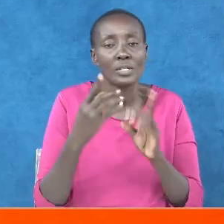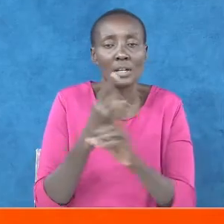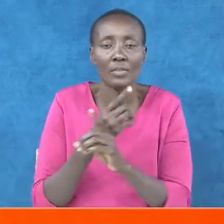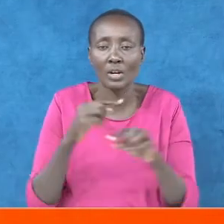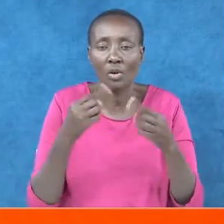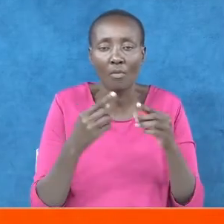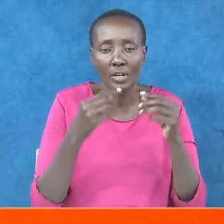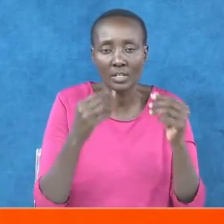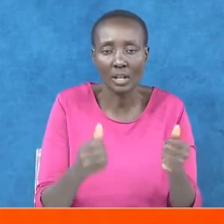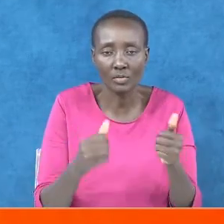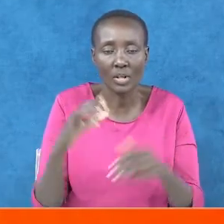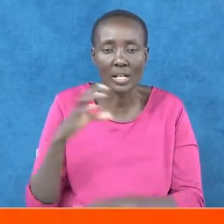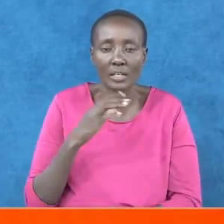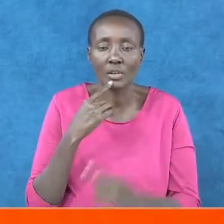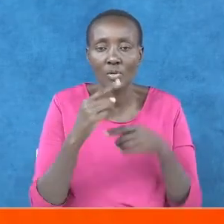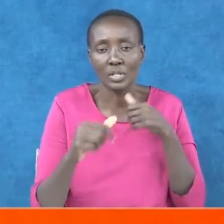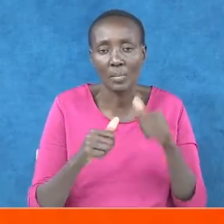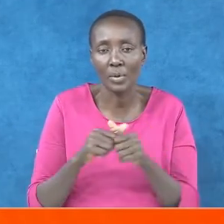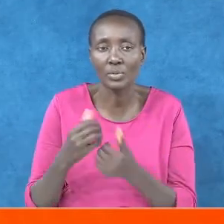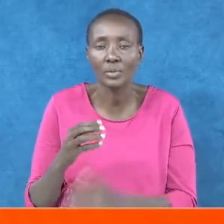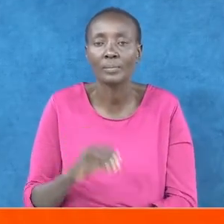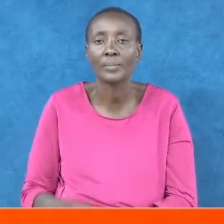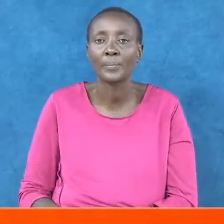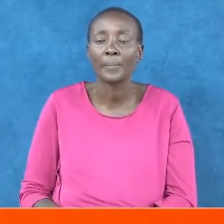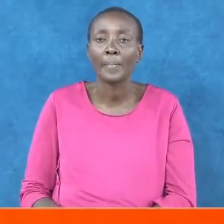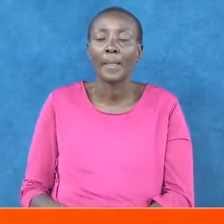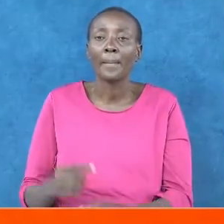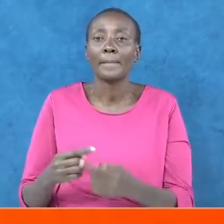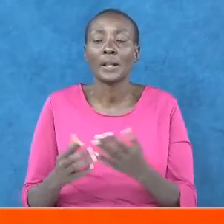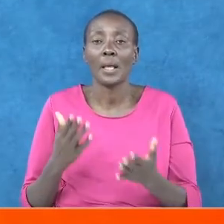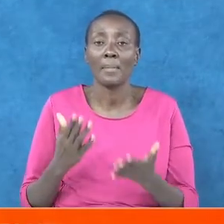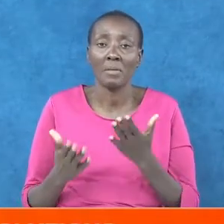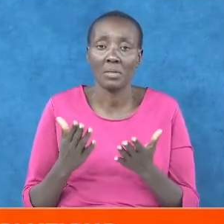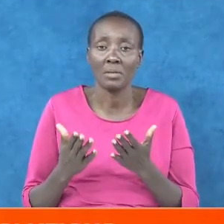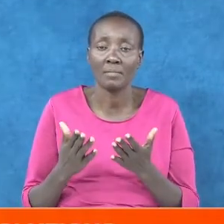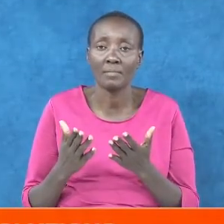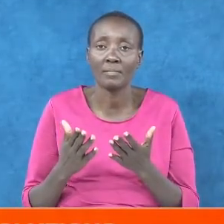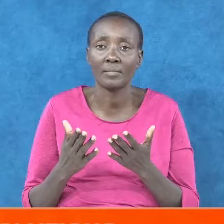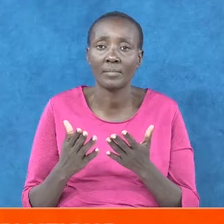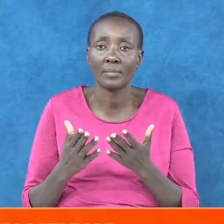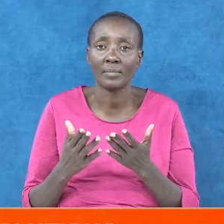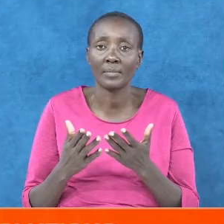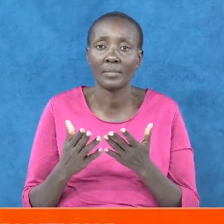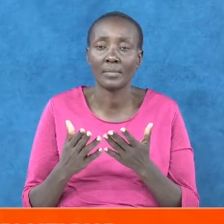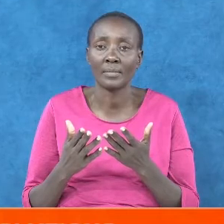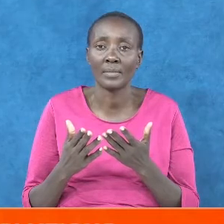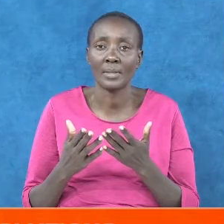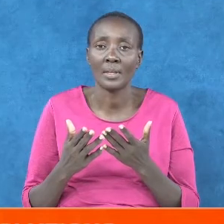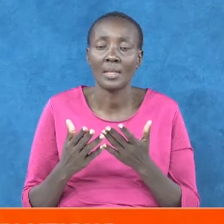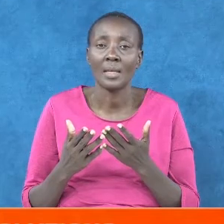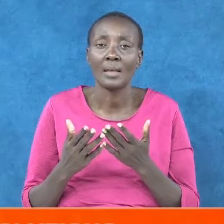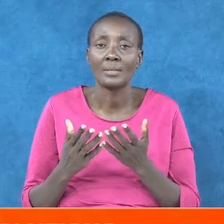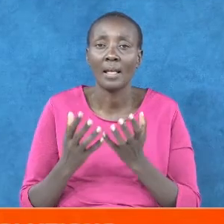like the citizens mentioned, DO, DCs and so chiefs. From what I gather, then it's just it depends with the